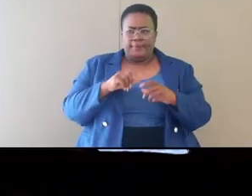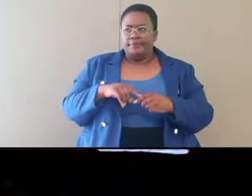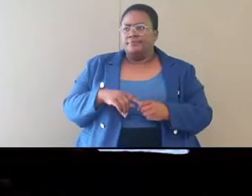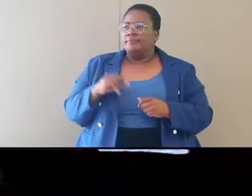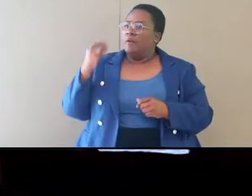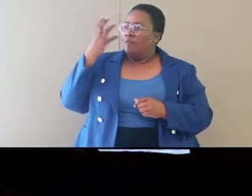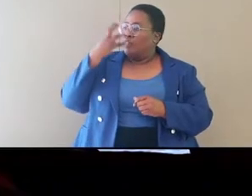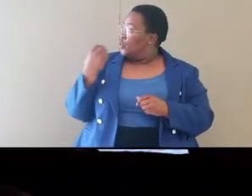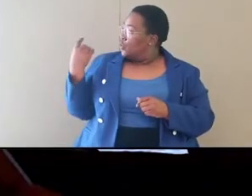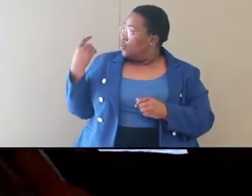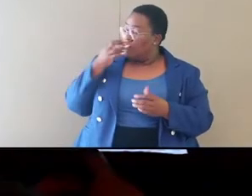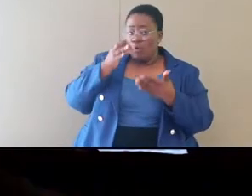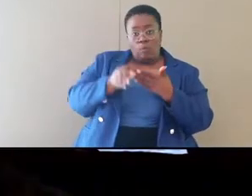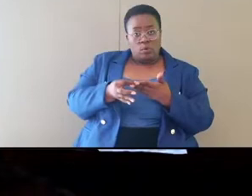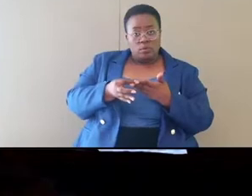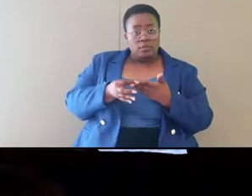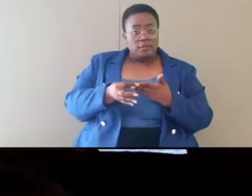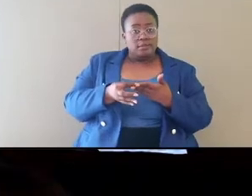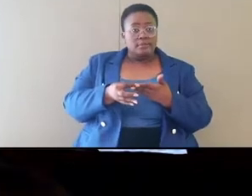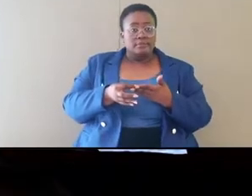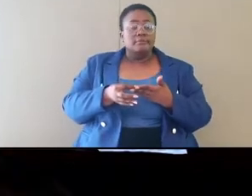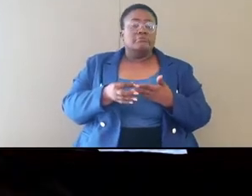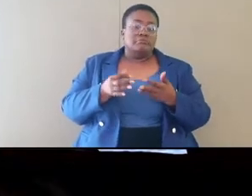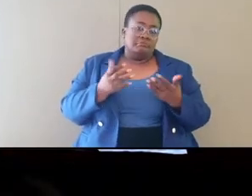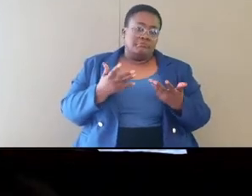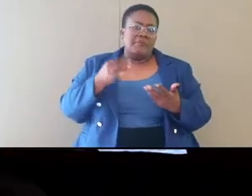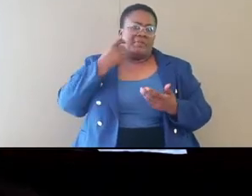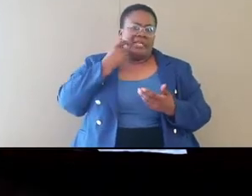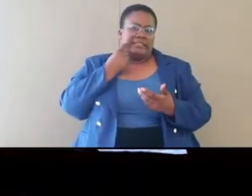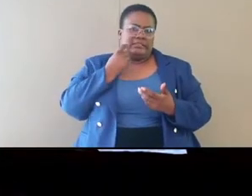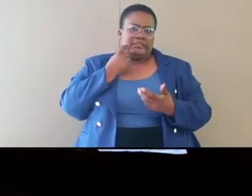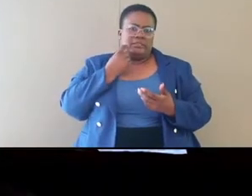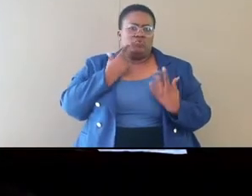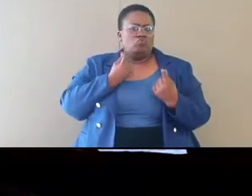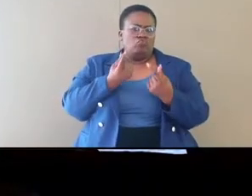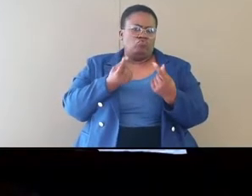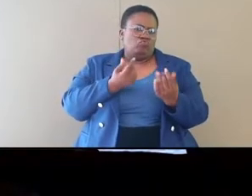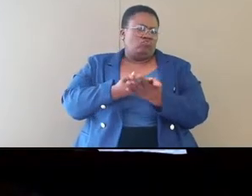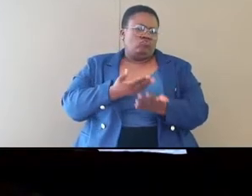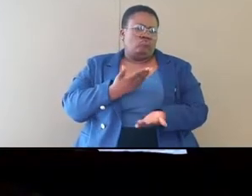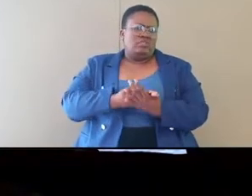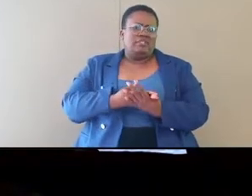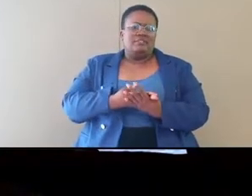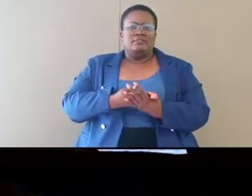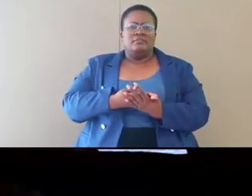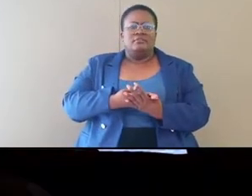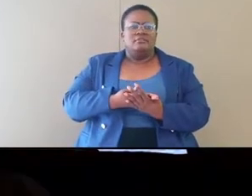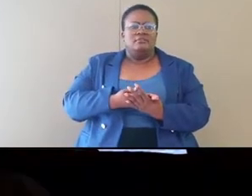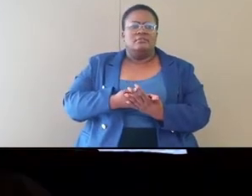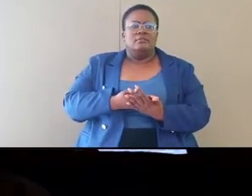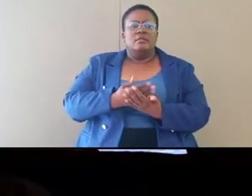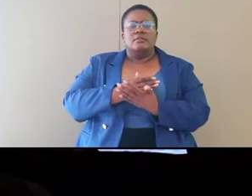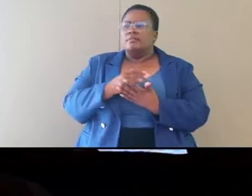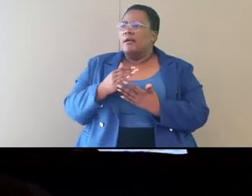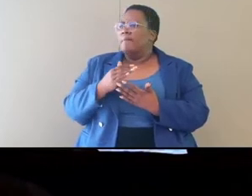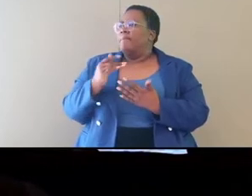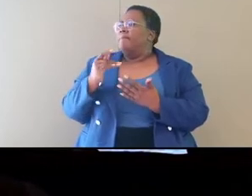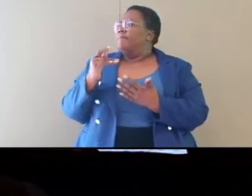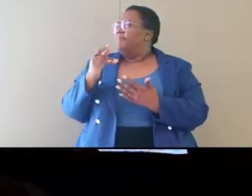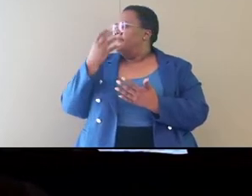proposal is that it's administratively easy to do. A few presses of the button and some government gazettes.